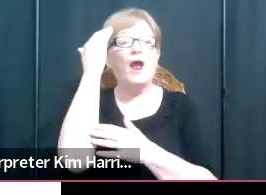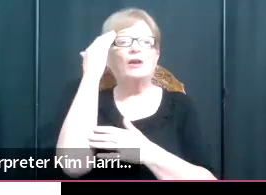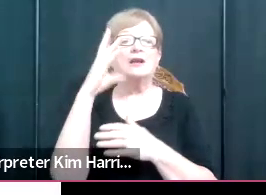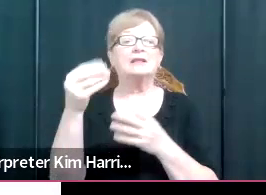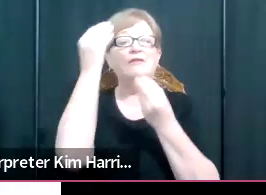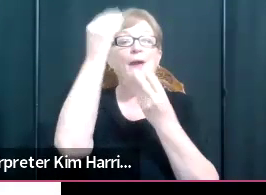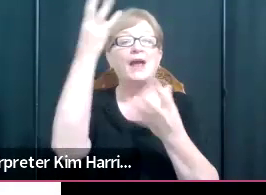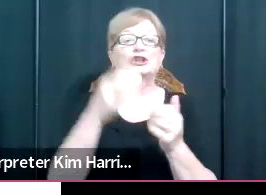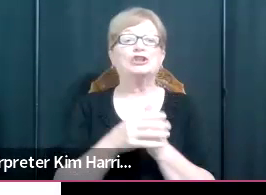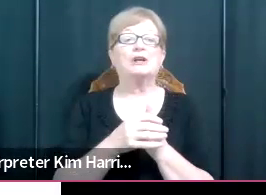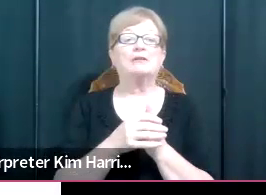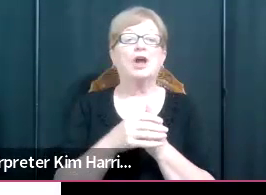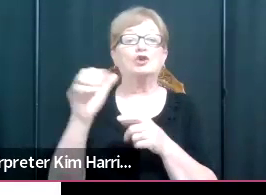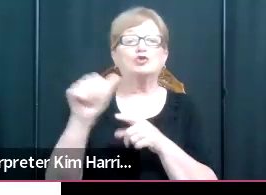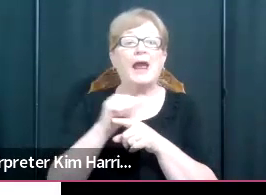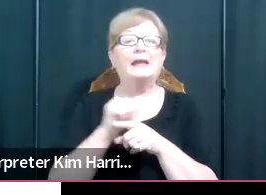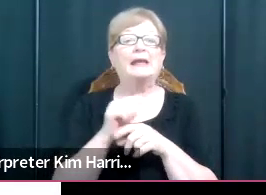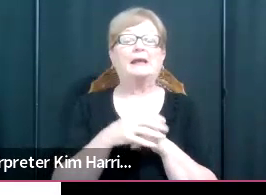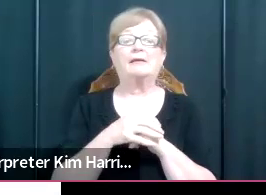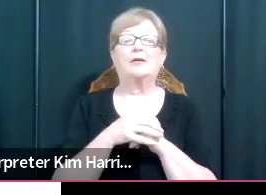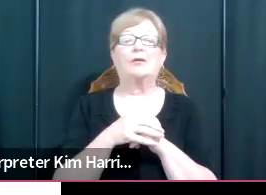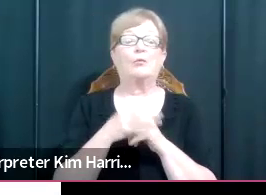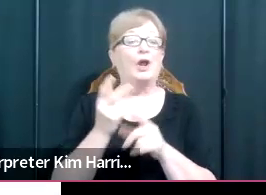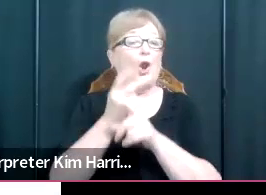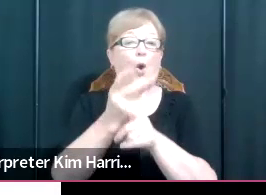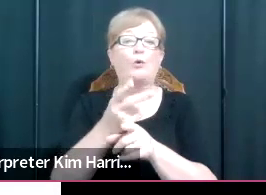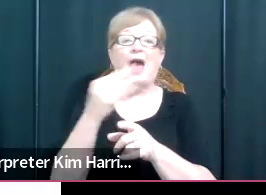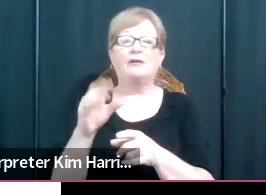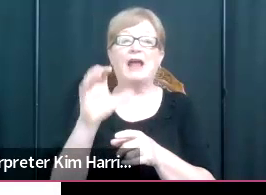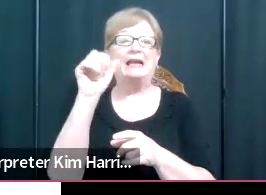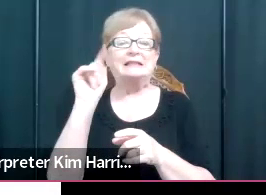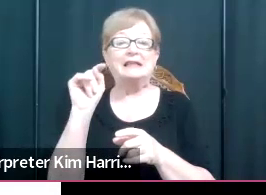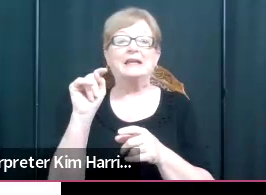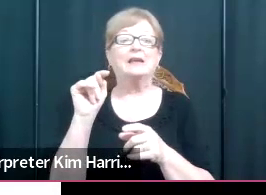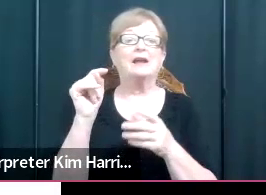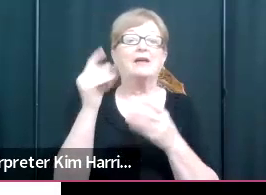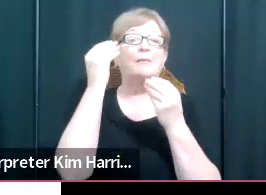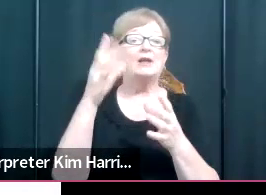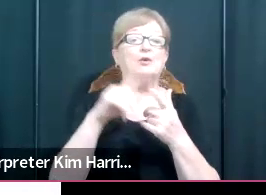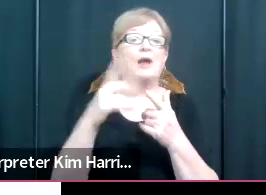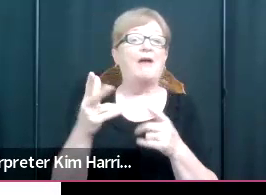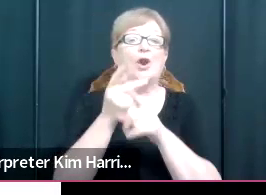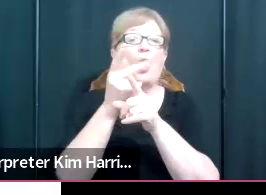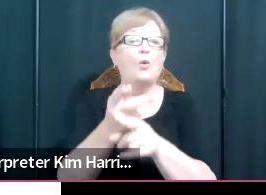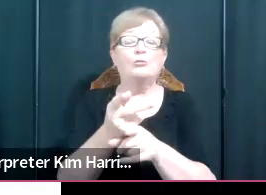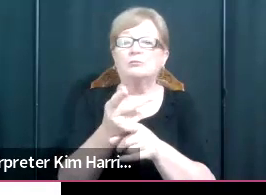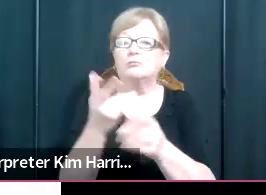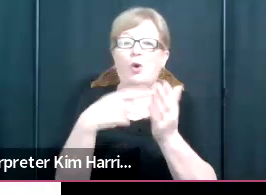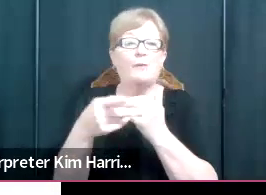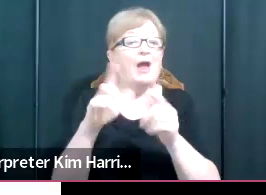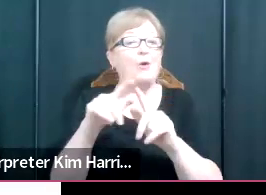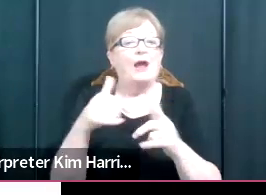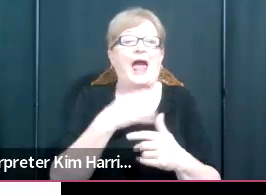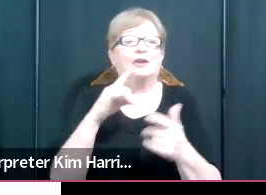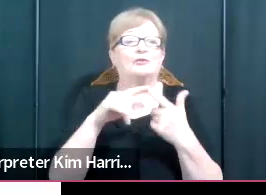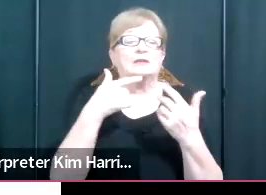information, training. We have a loan program, and we like to say that we are by people